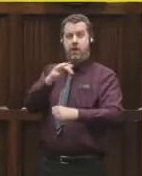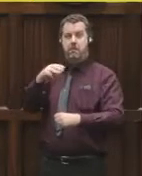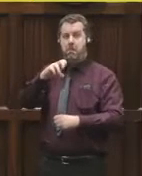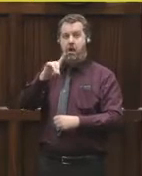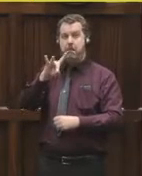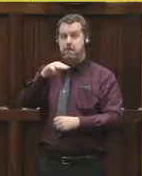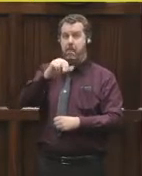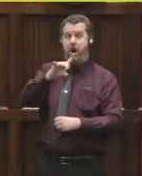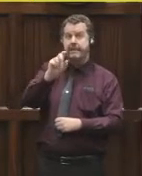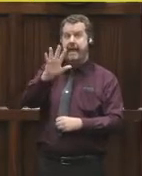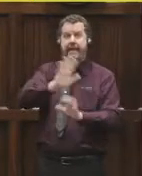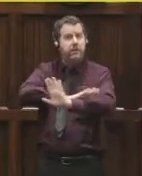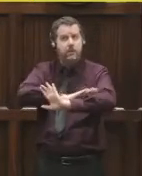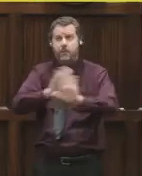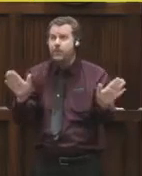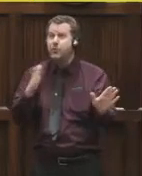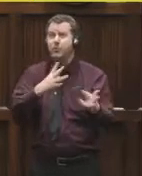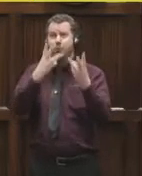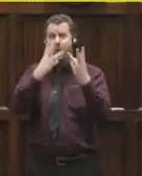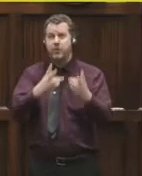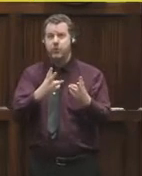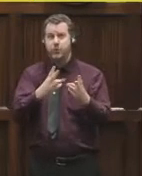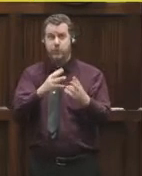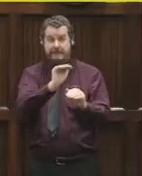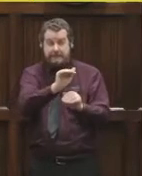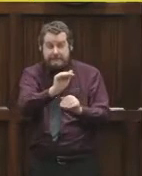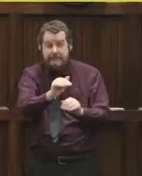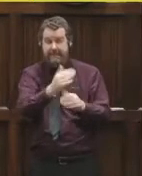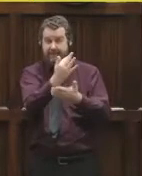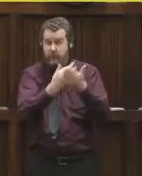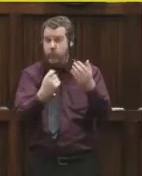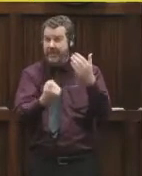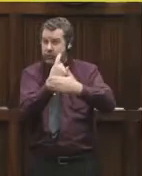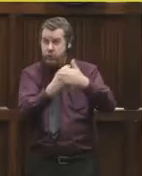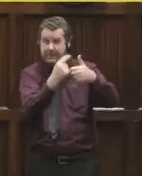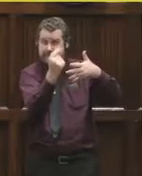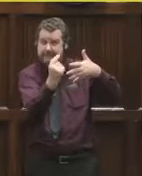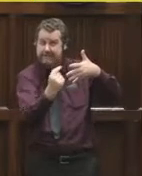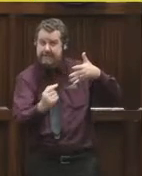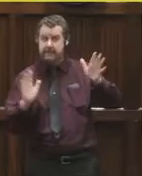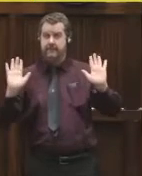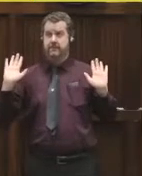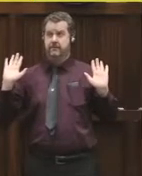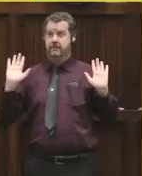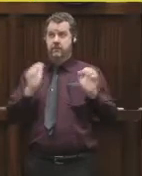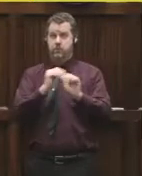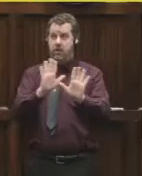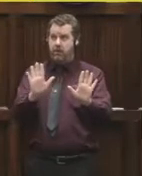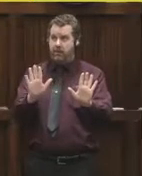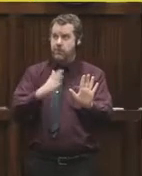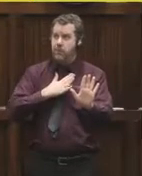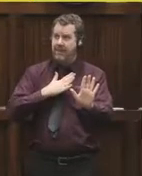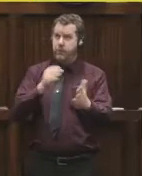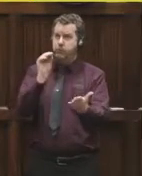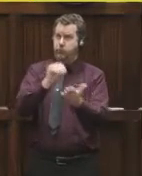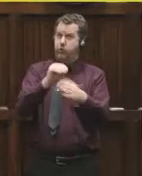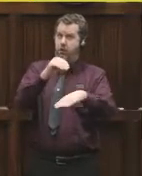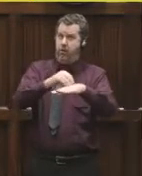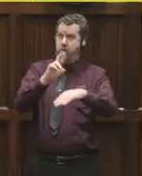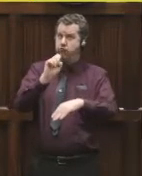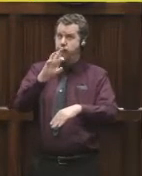was simply to highlight a number of issues which we felt needed to be highlighted. And I'd just like to put on the record that I